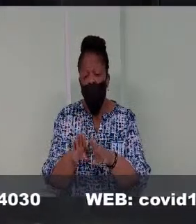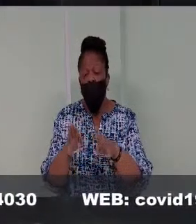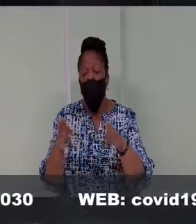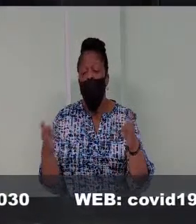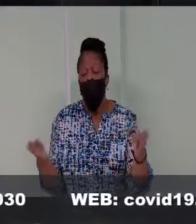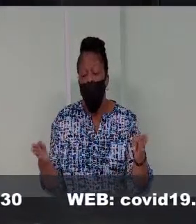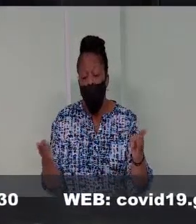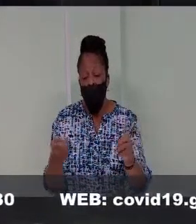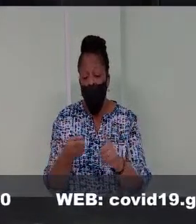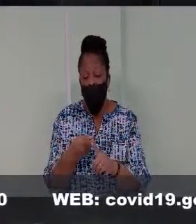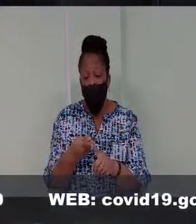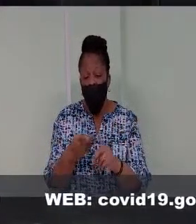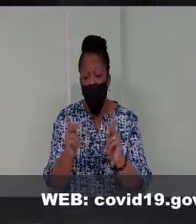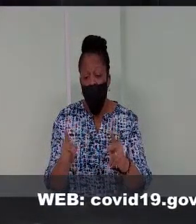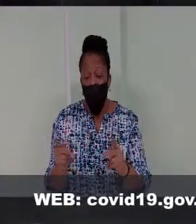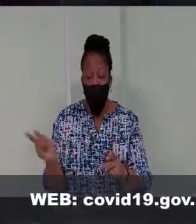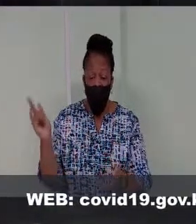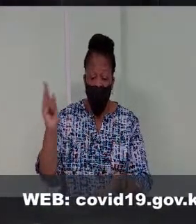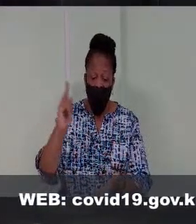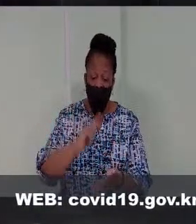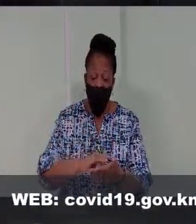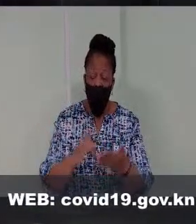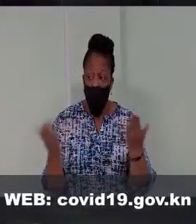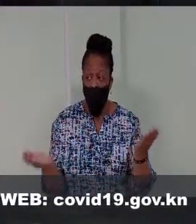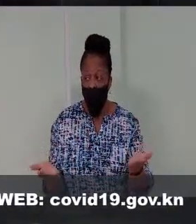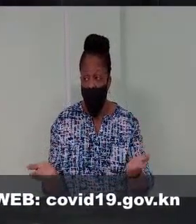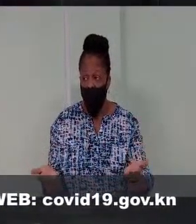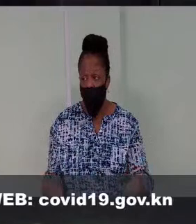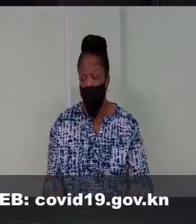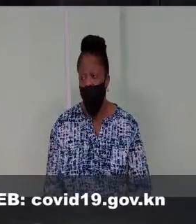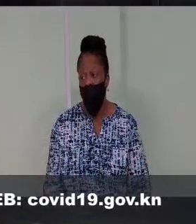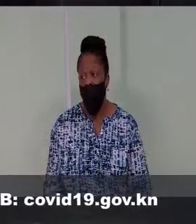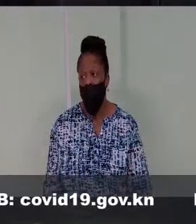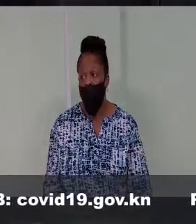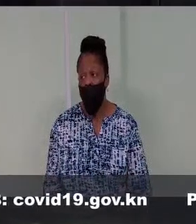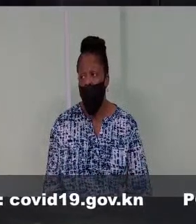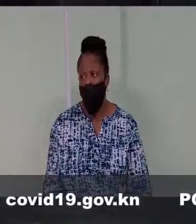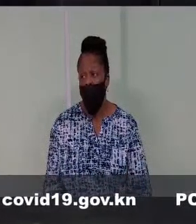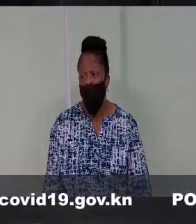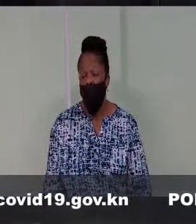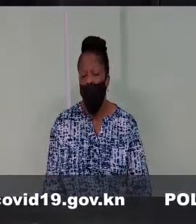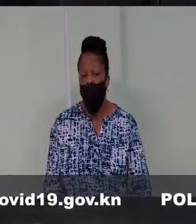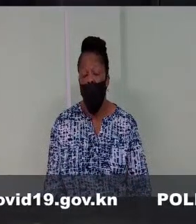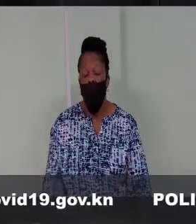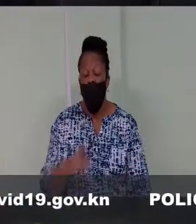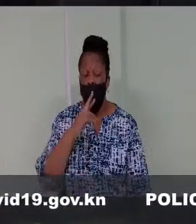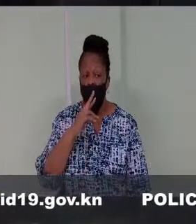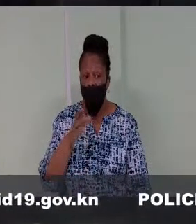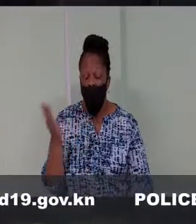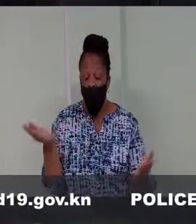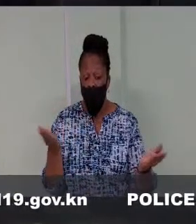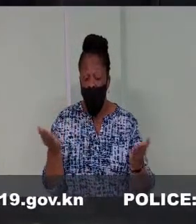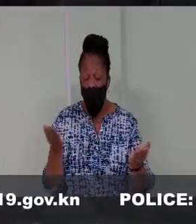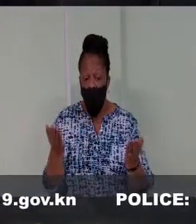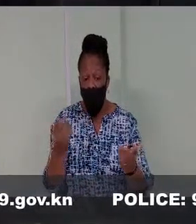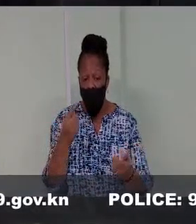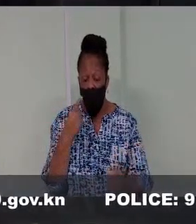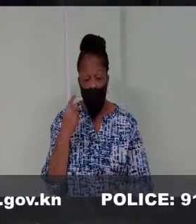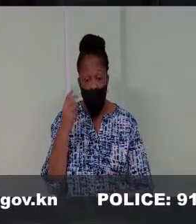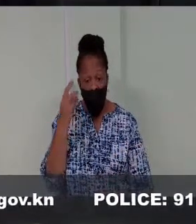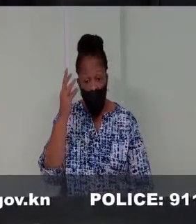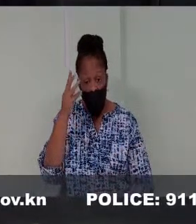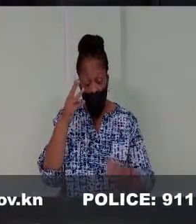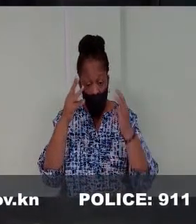Are there any concerns about the reintroduction of the virus into the Federation? And can